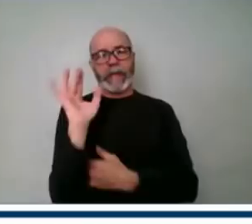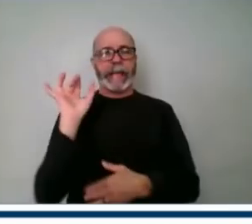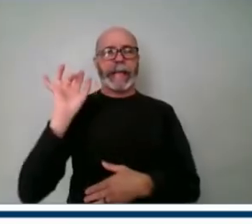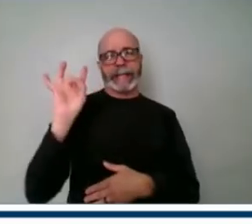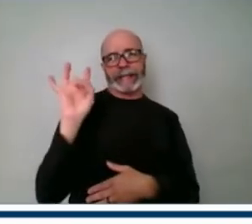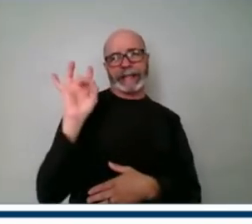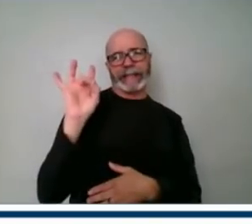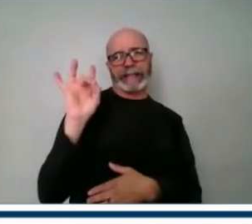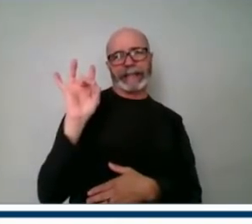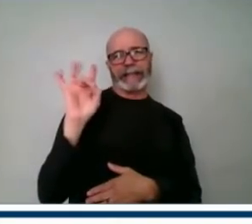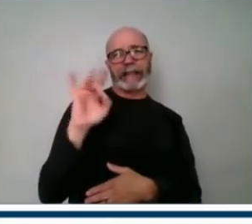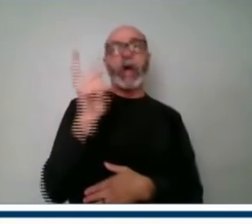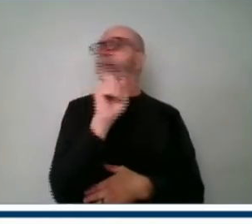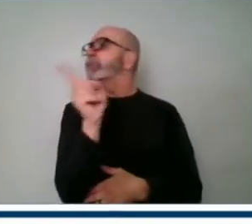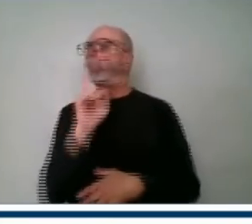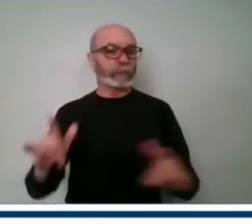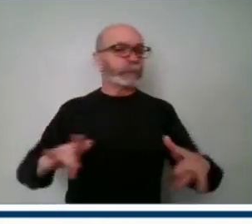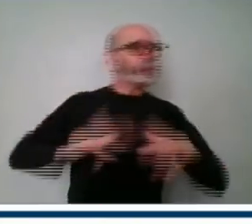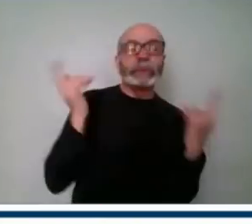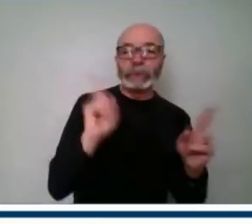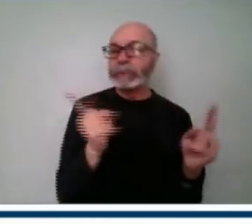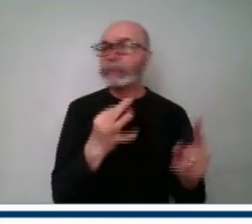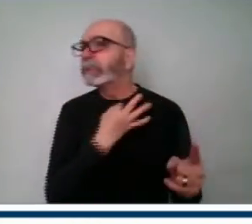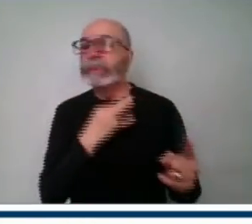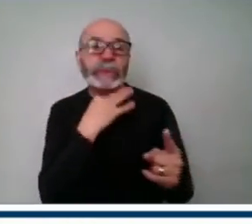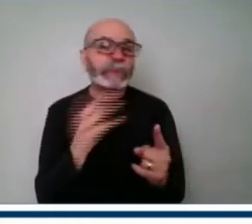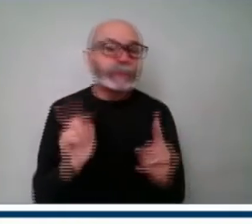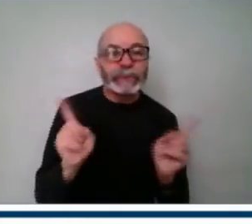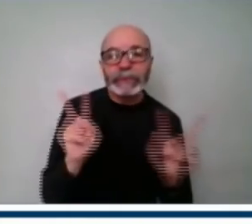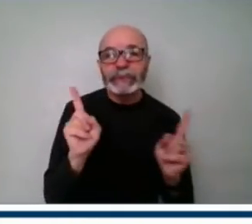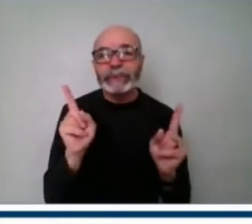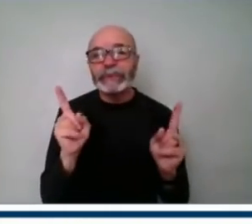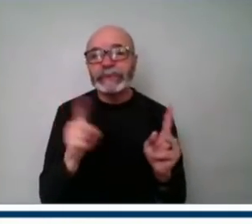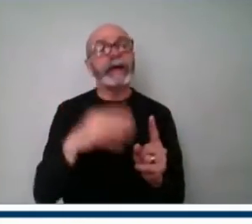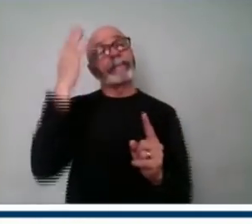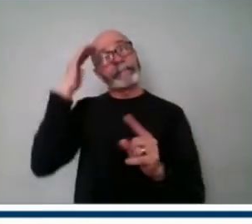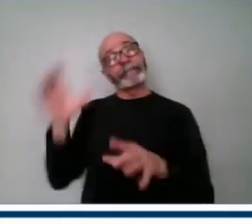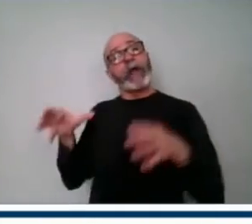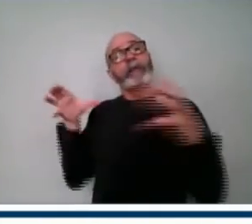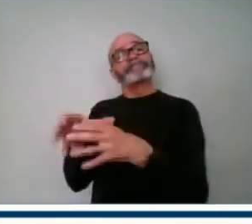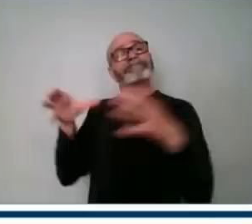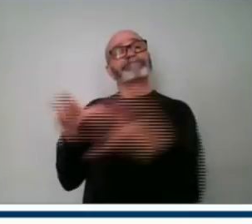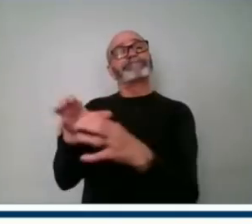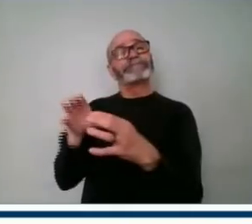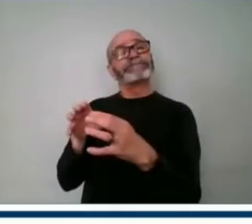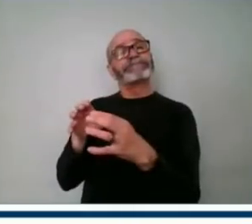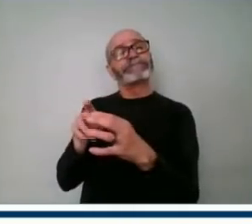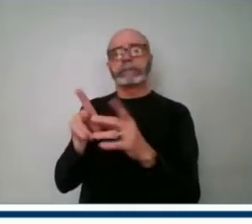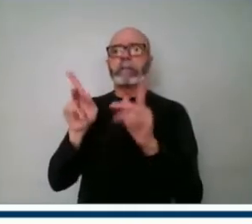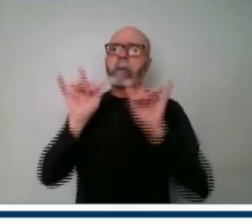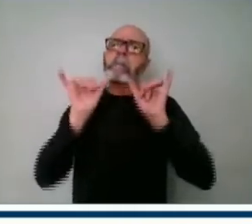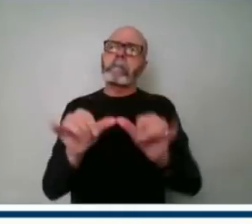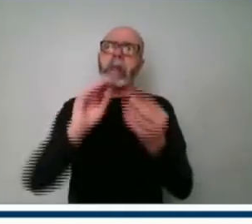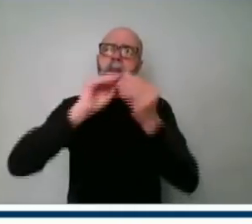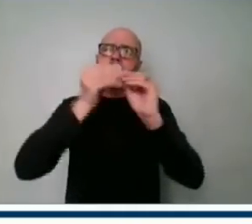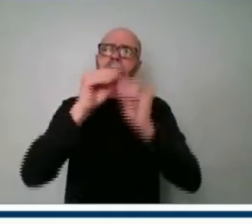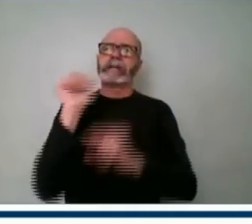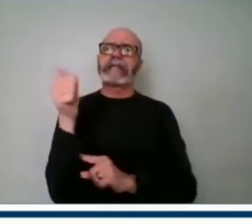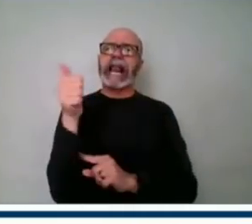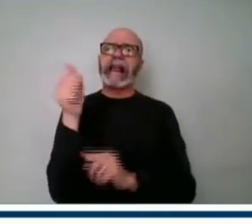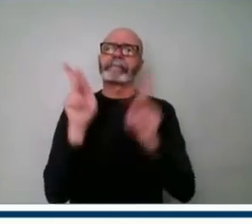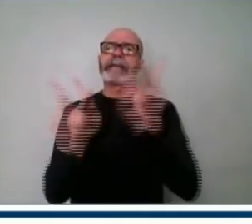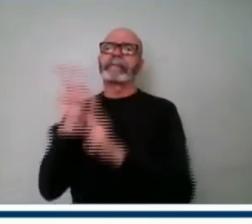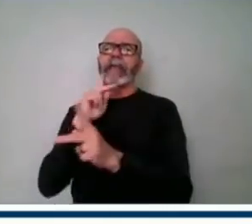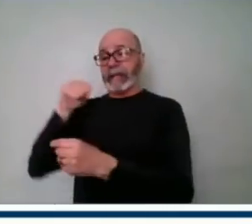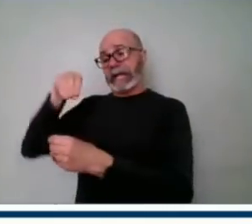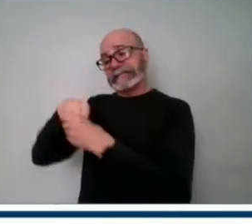restrictions. The general gathering limit remains at 10 for indoors and outdoors.